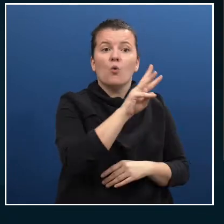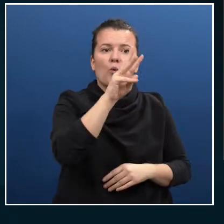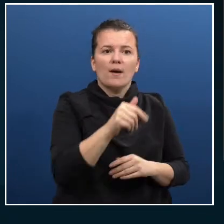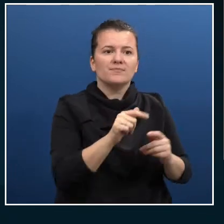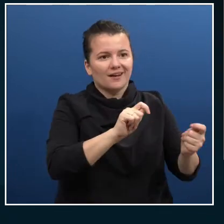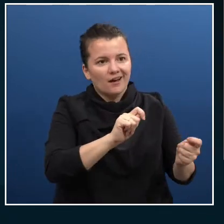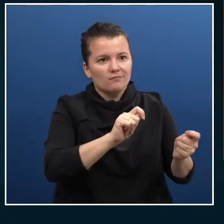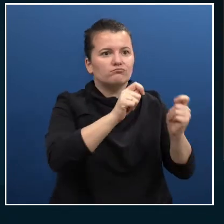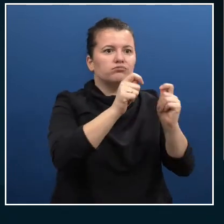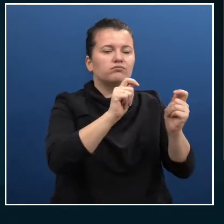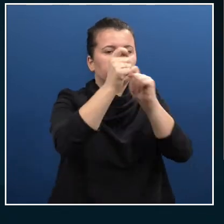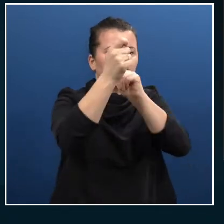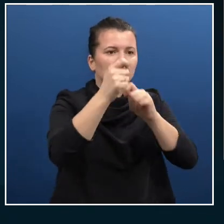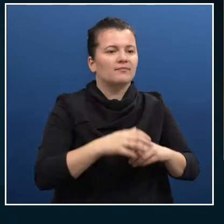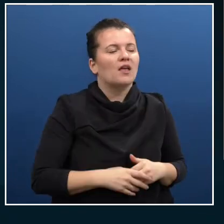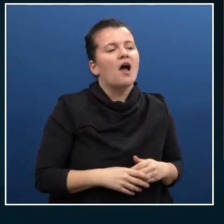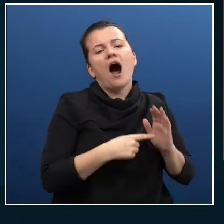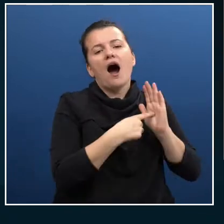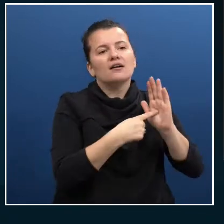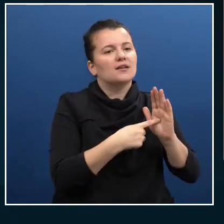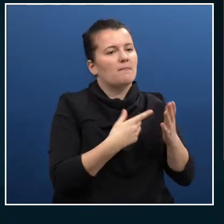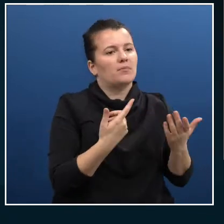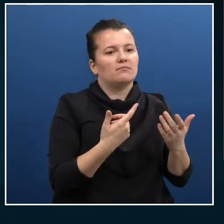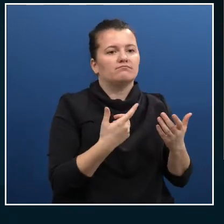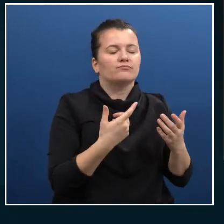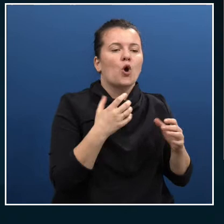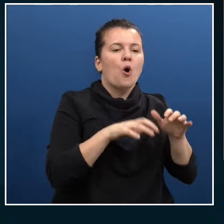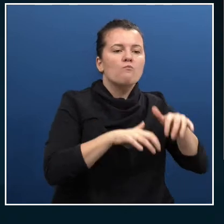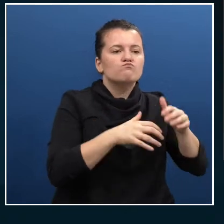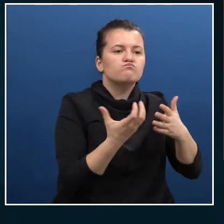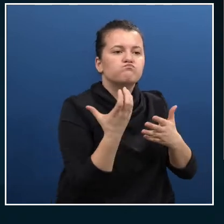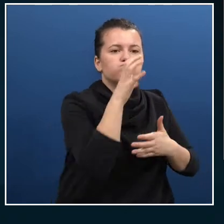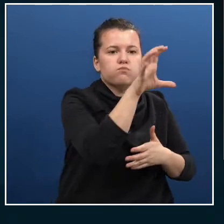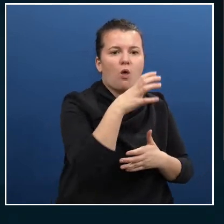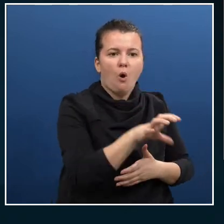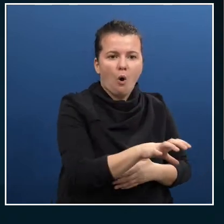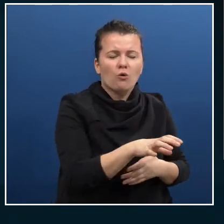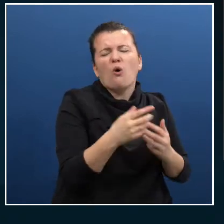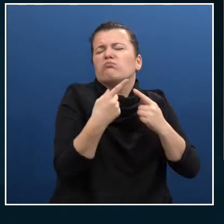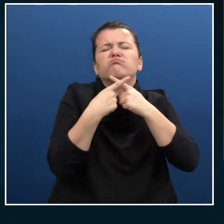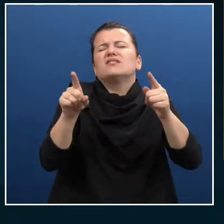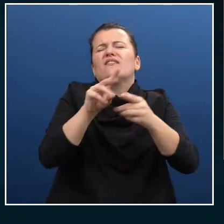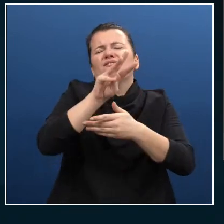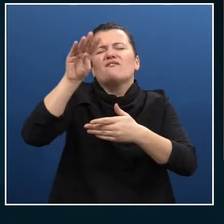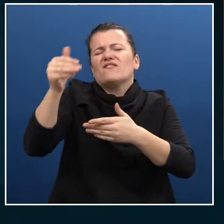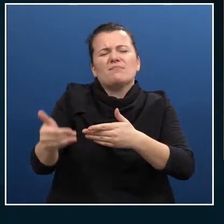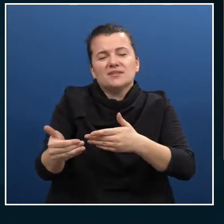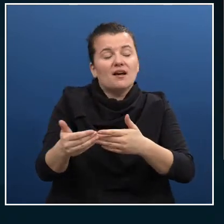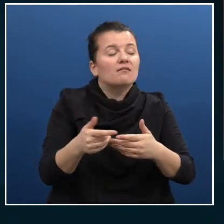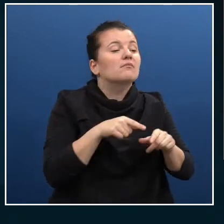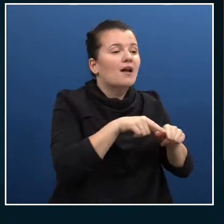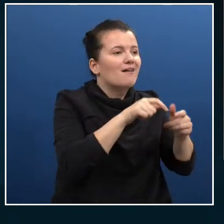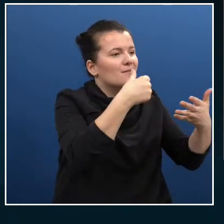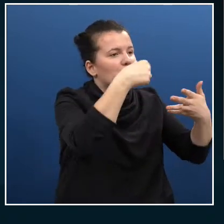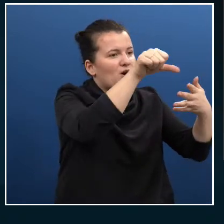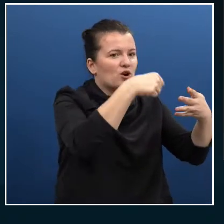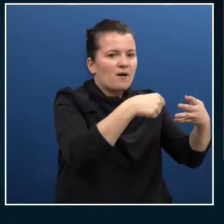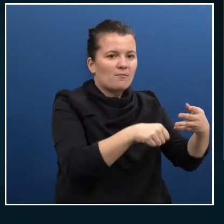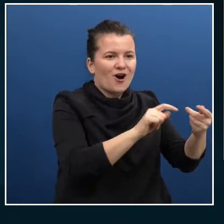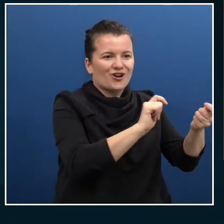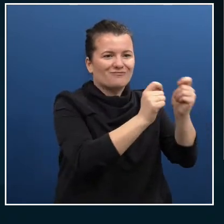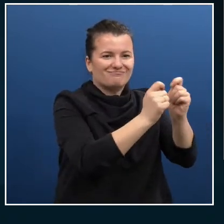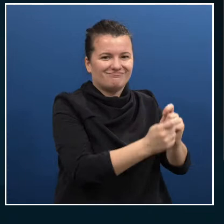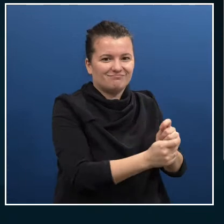can be blog or other websites that businesses uses. I will show you later also